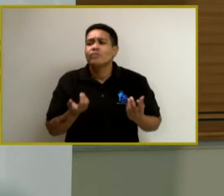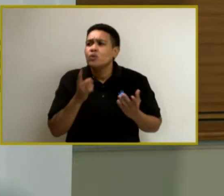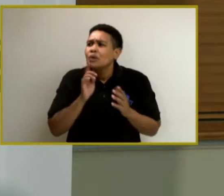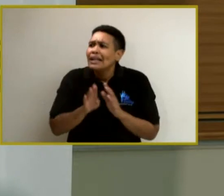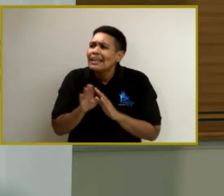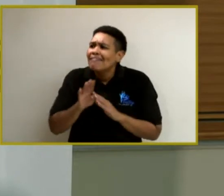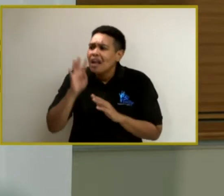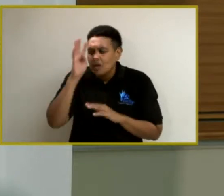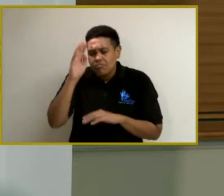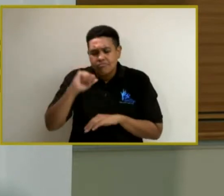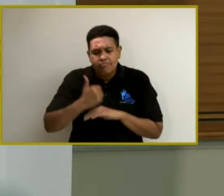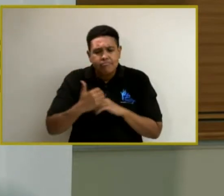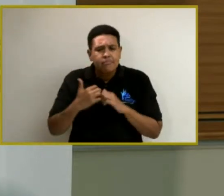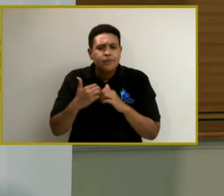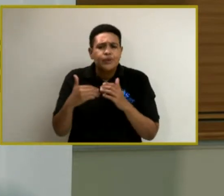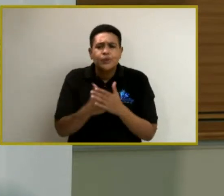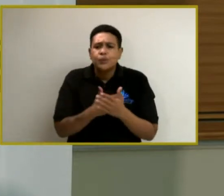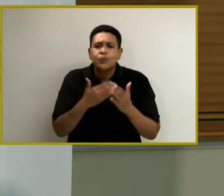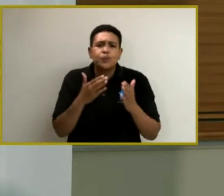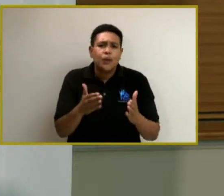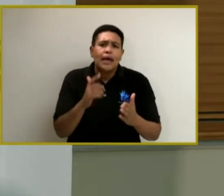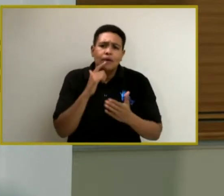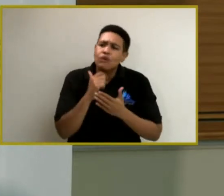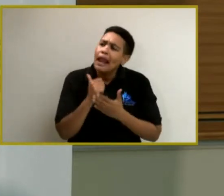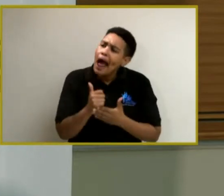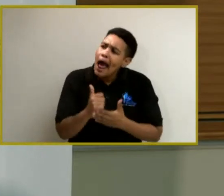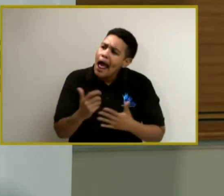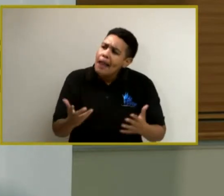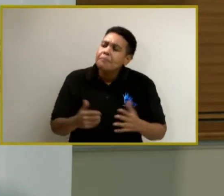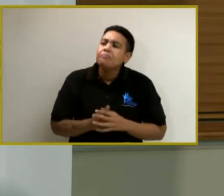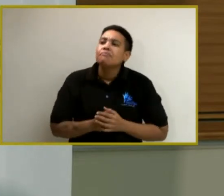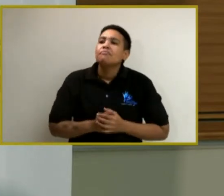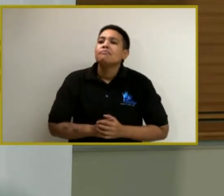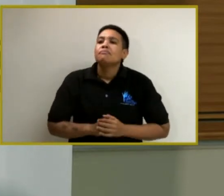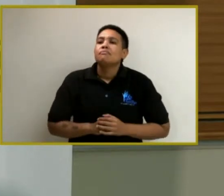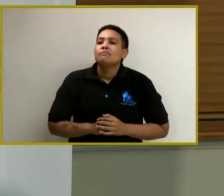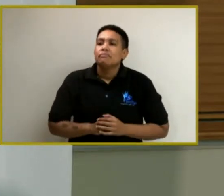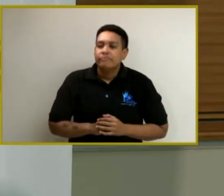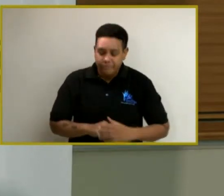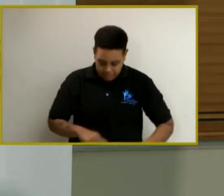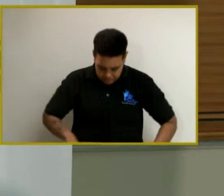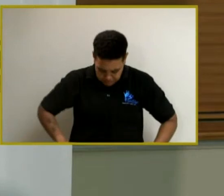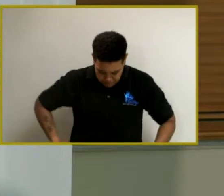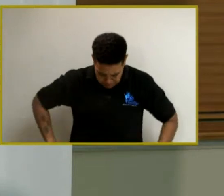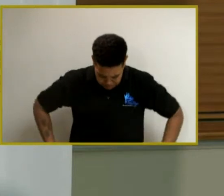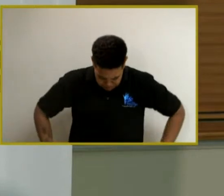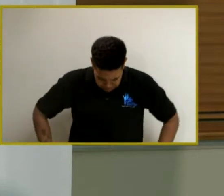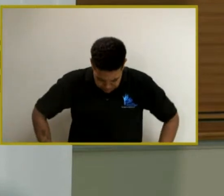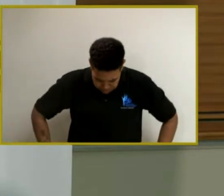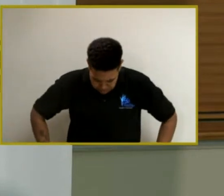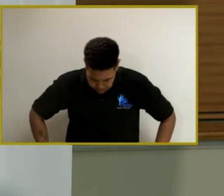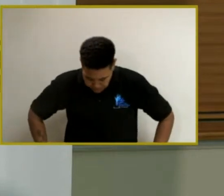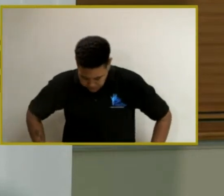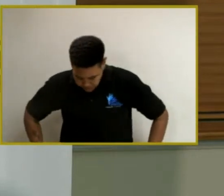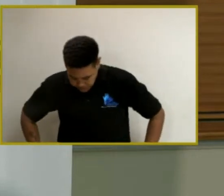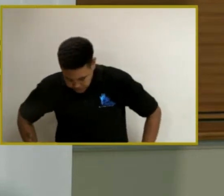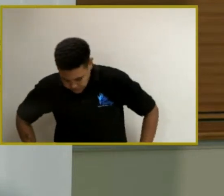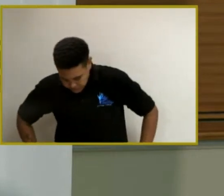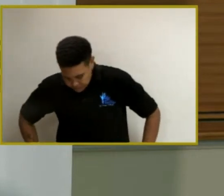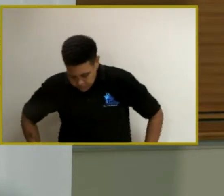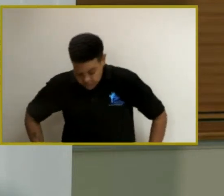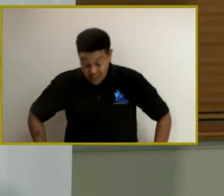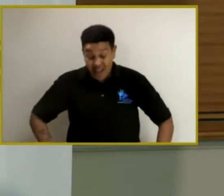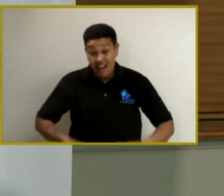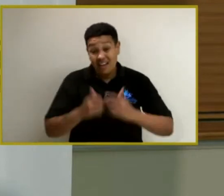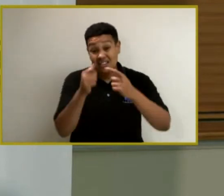developing innovations that have helped. And certainly a lot of these practices that we have put in place over the last 2